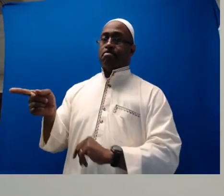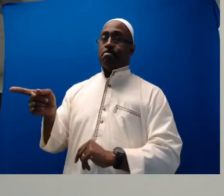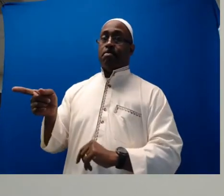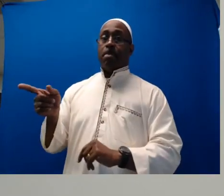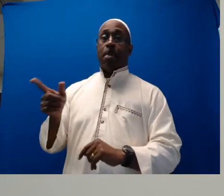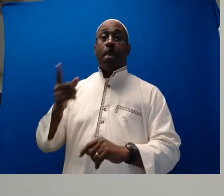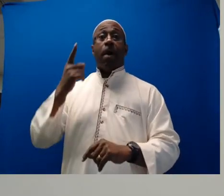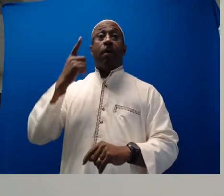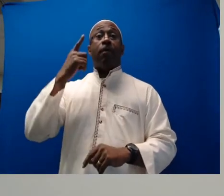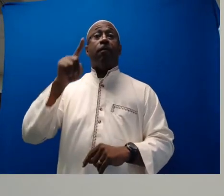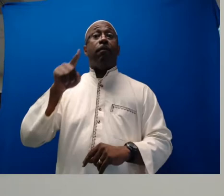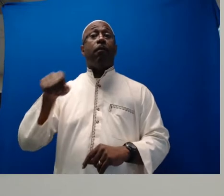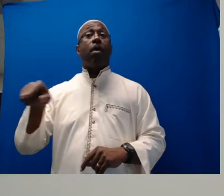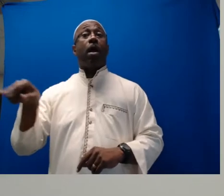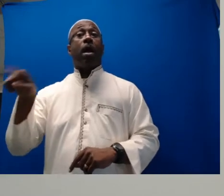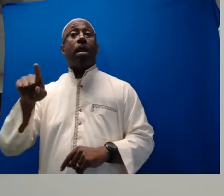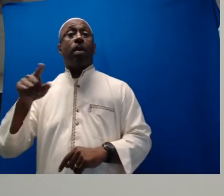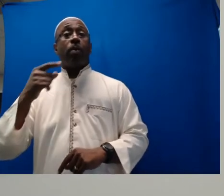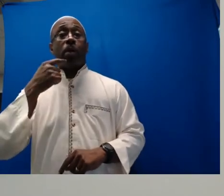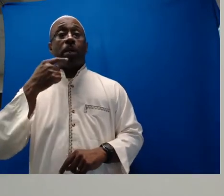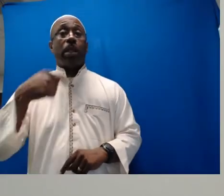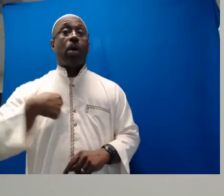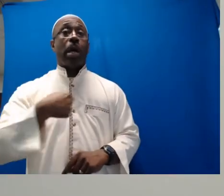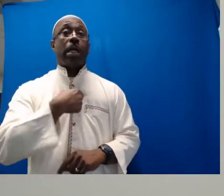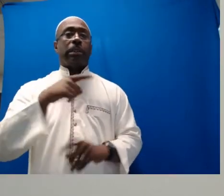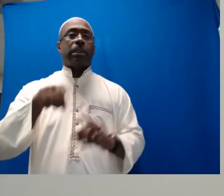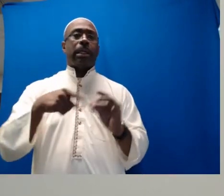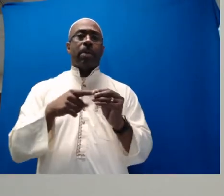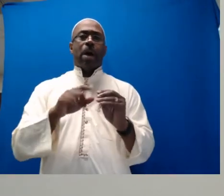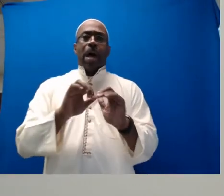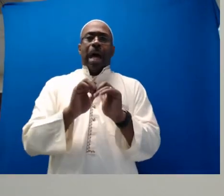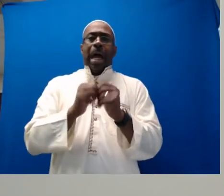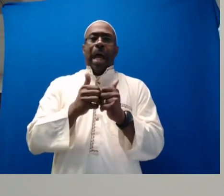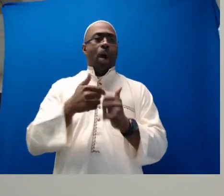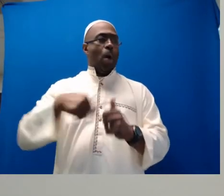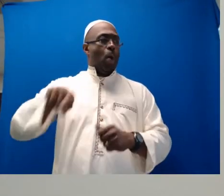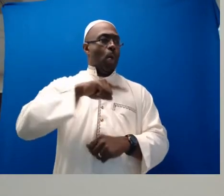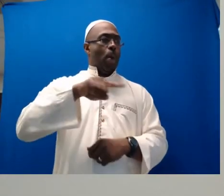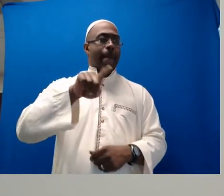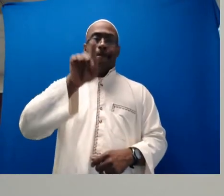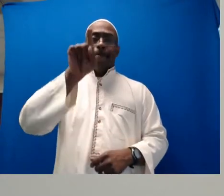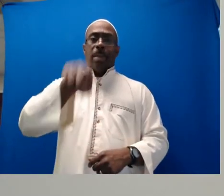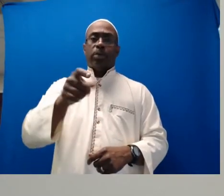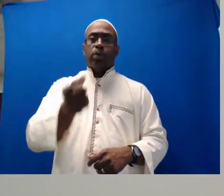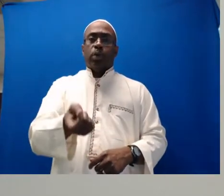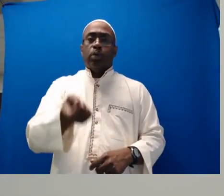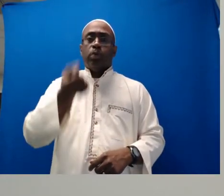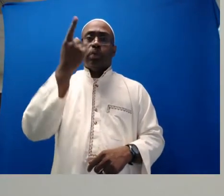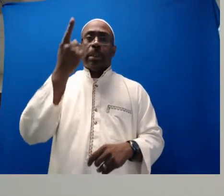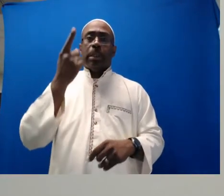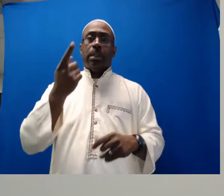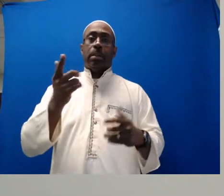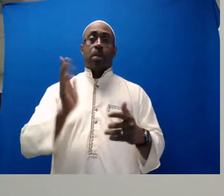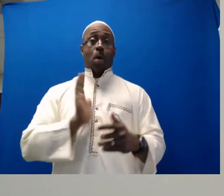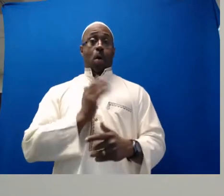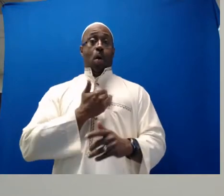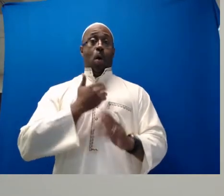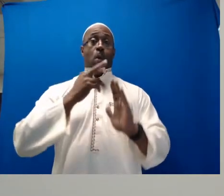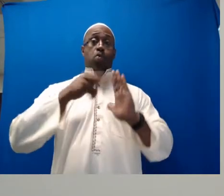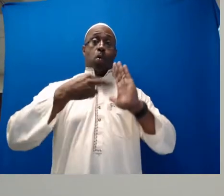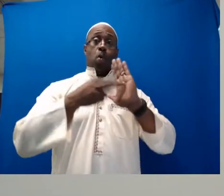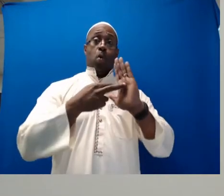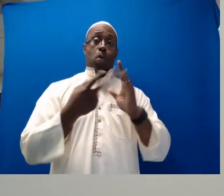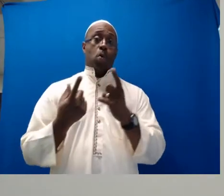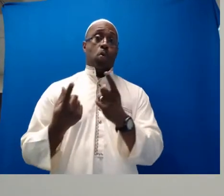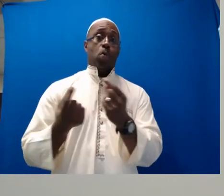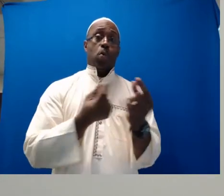them, to tell us about how we need to understand our role